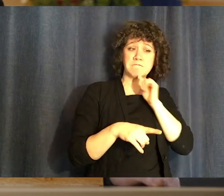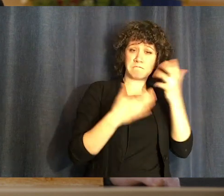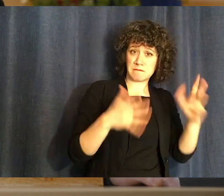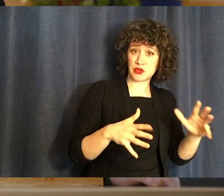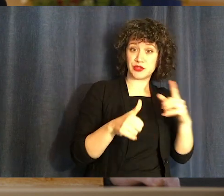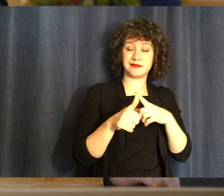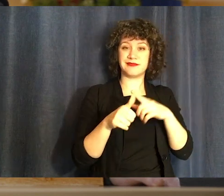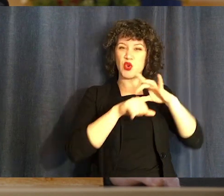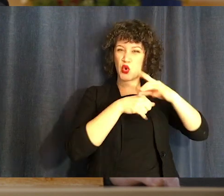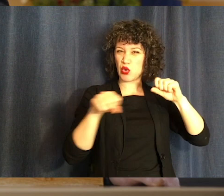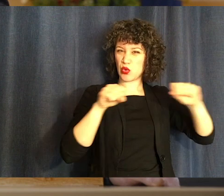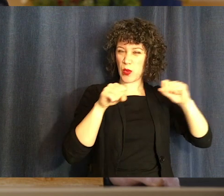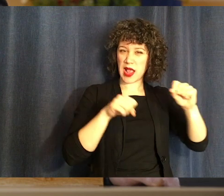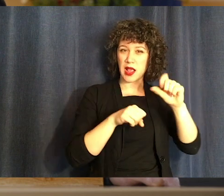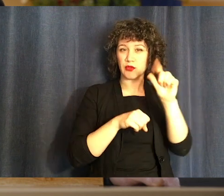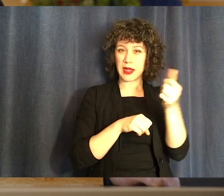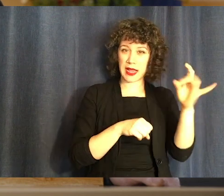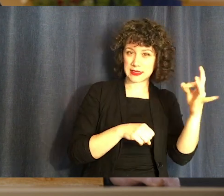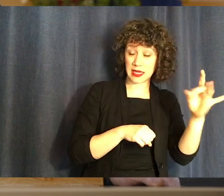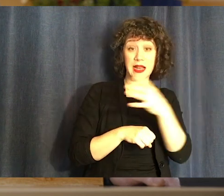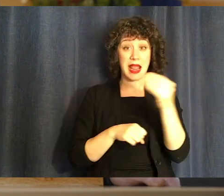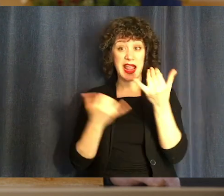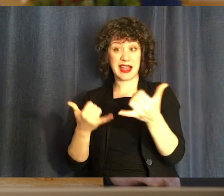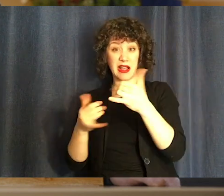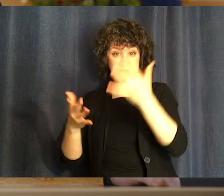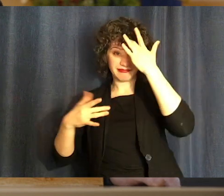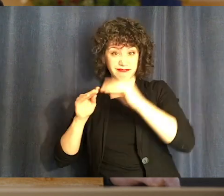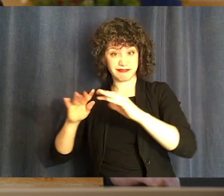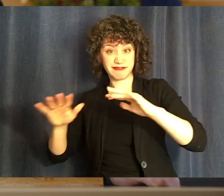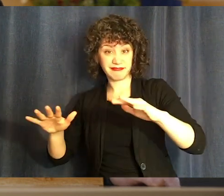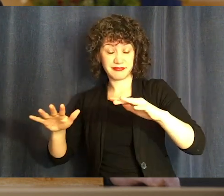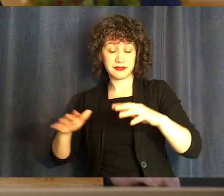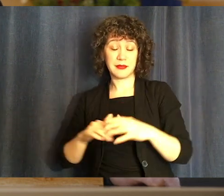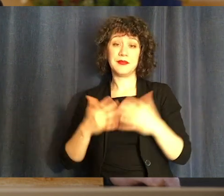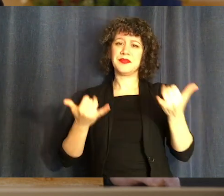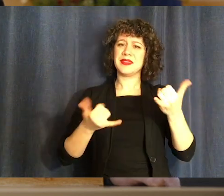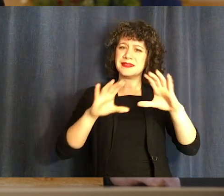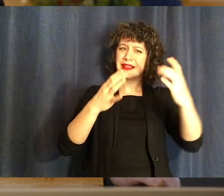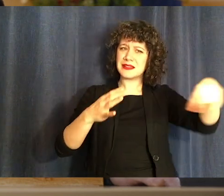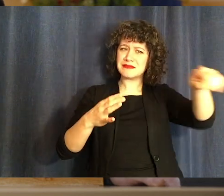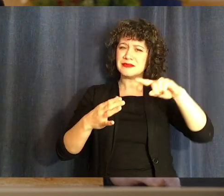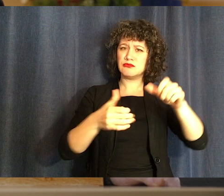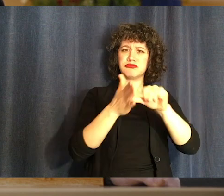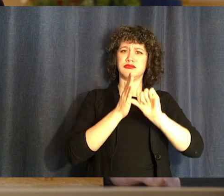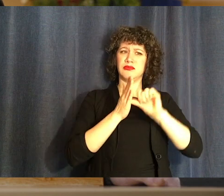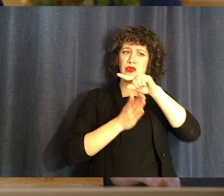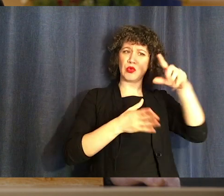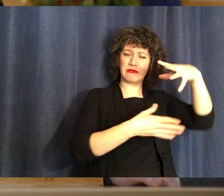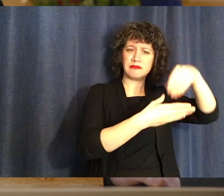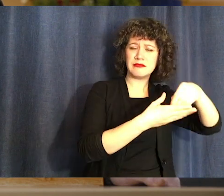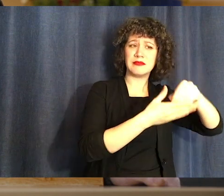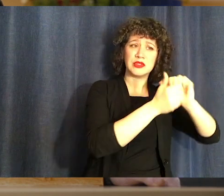This class has always impressed me with how you competed in sports, business, and welding competitions. This